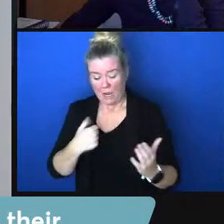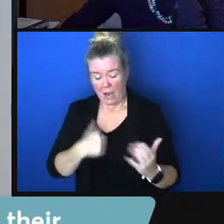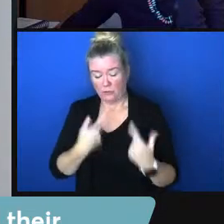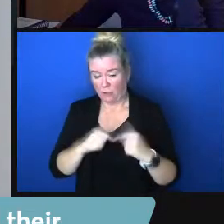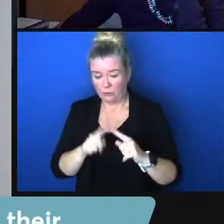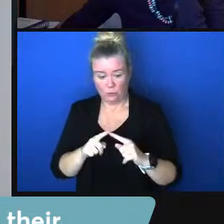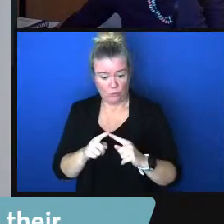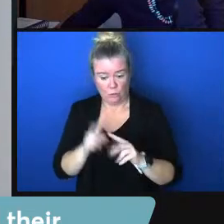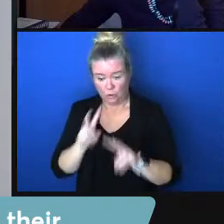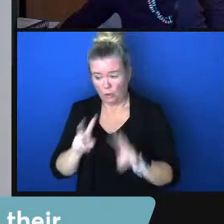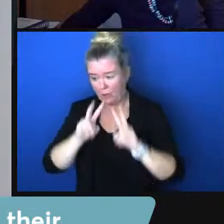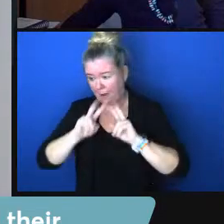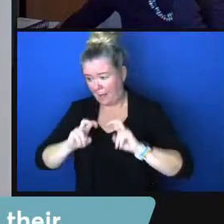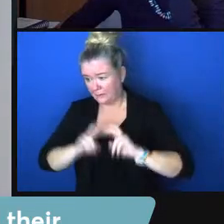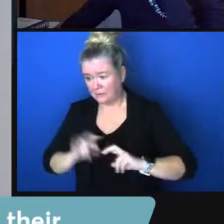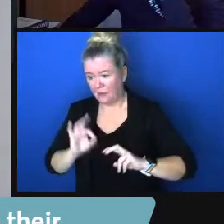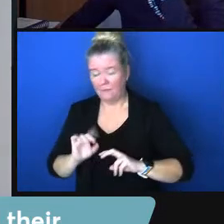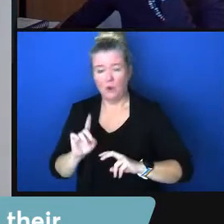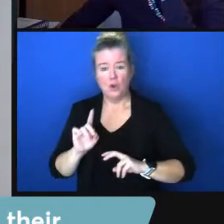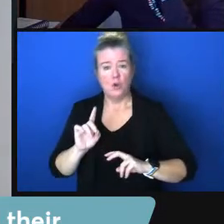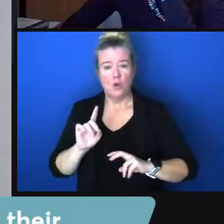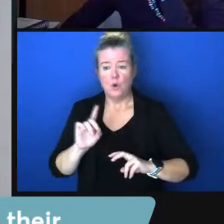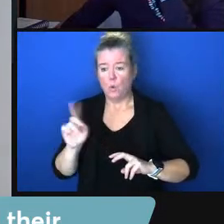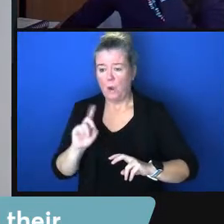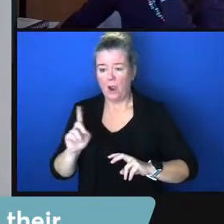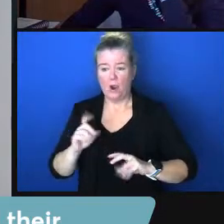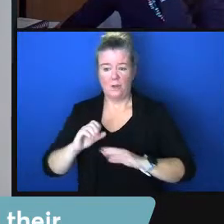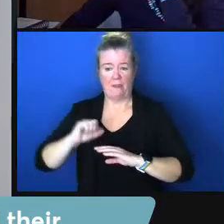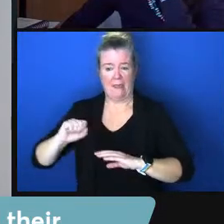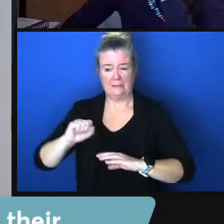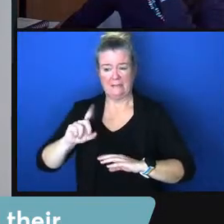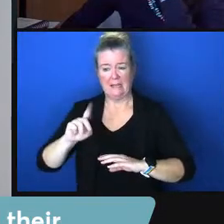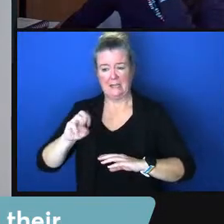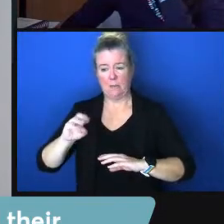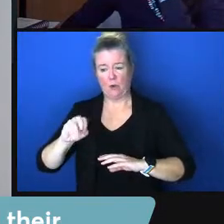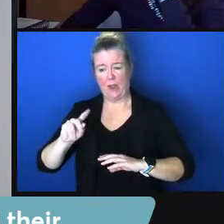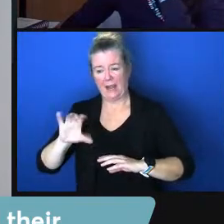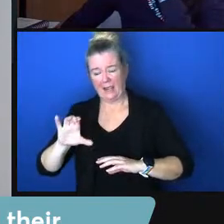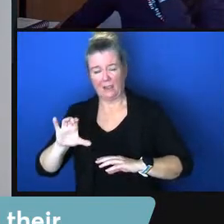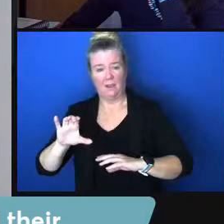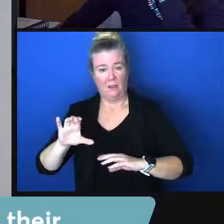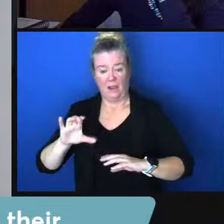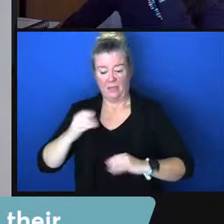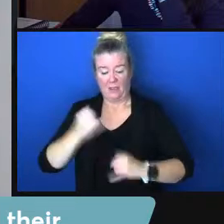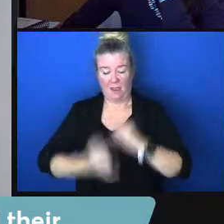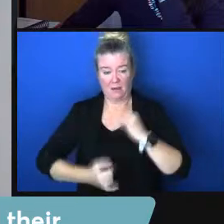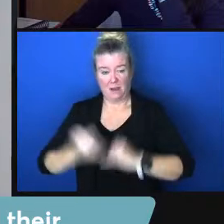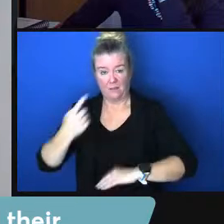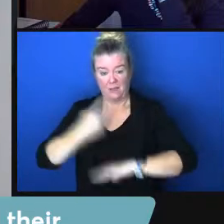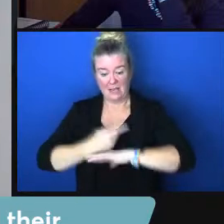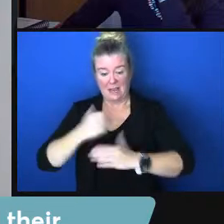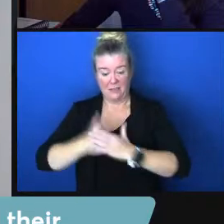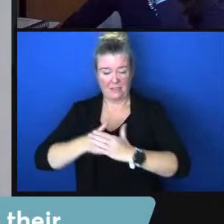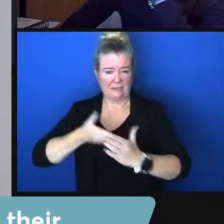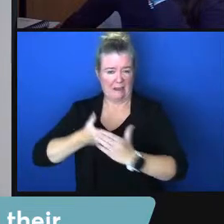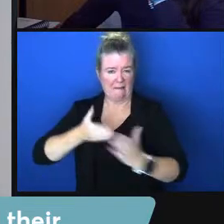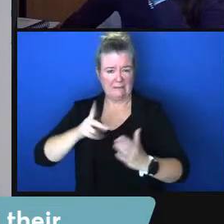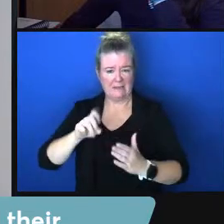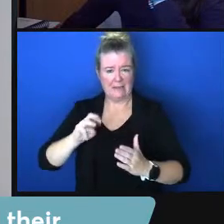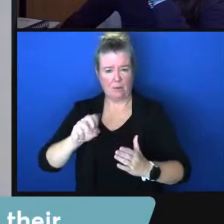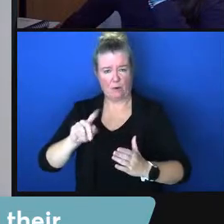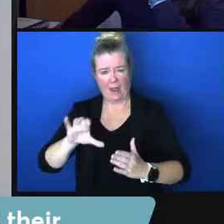to look at some analyses of where these anti-democratic, at the end of the day, these are anti-democratic